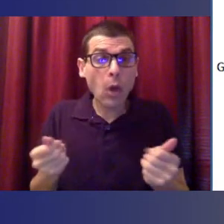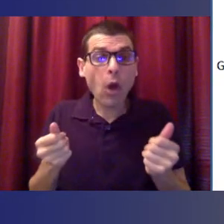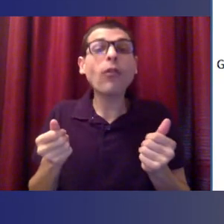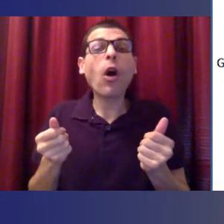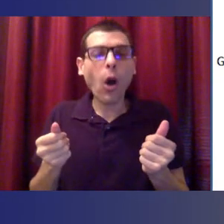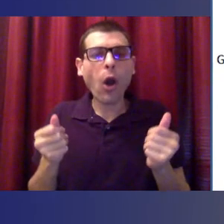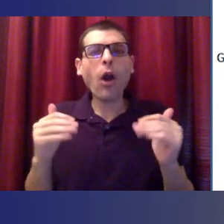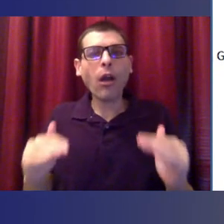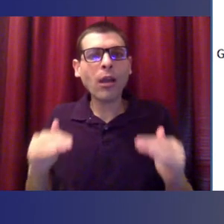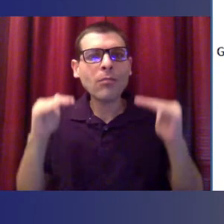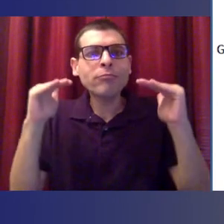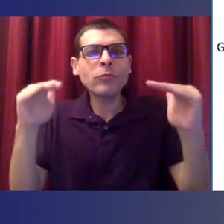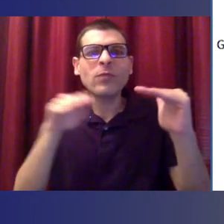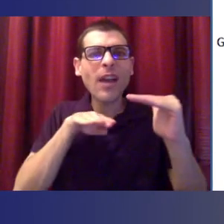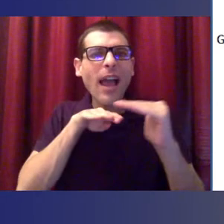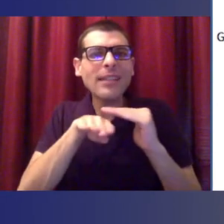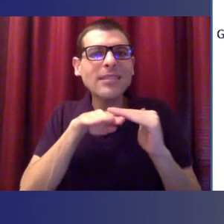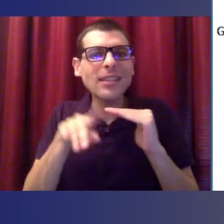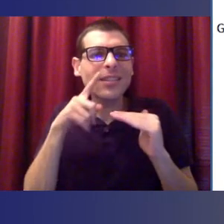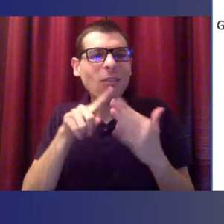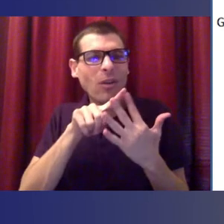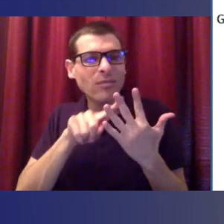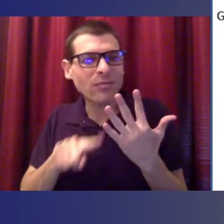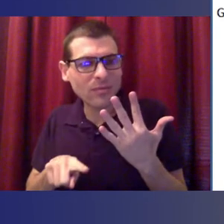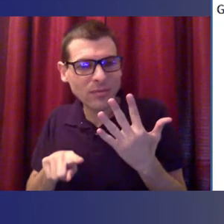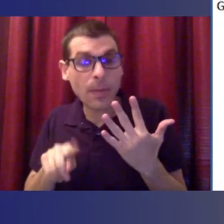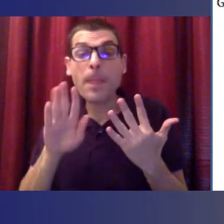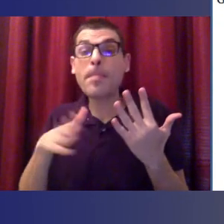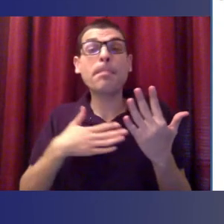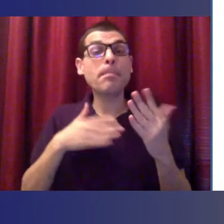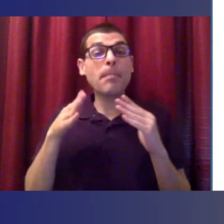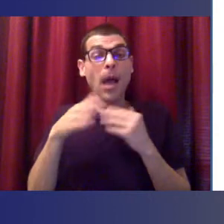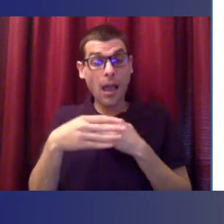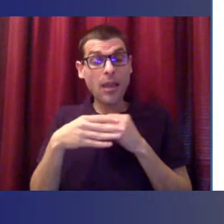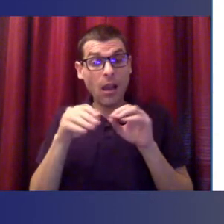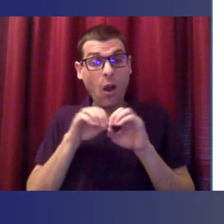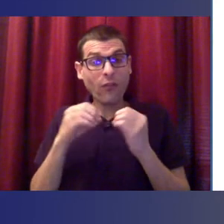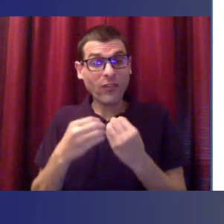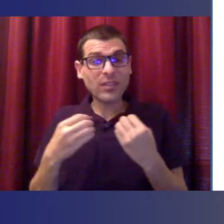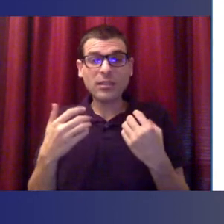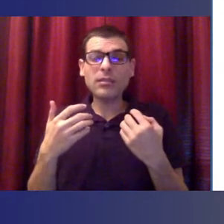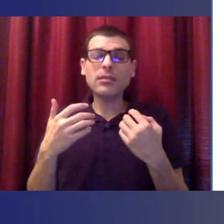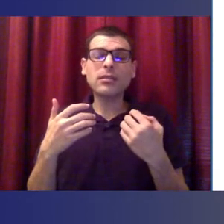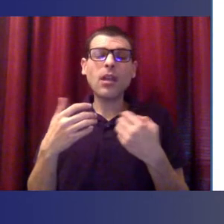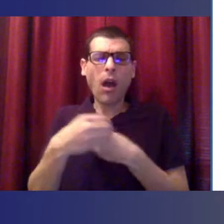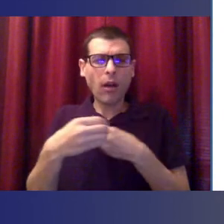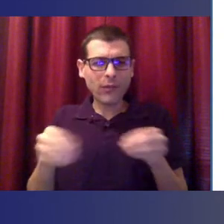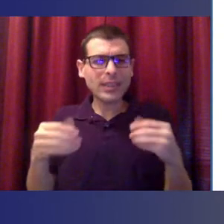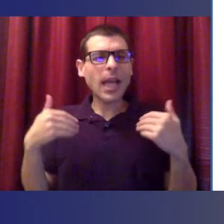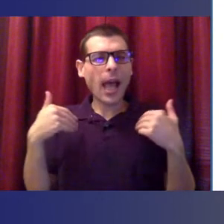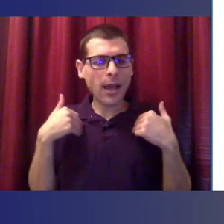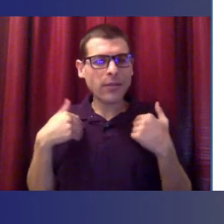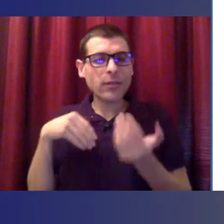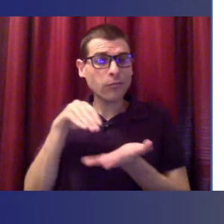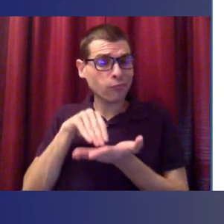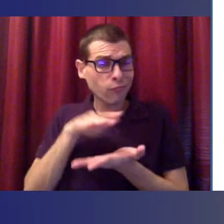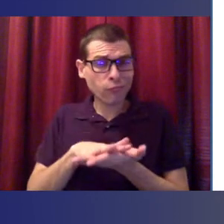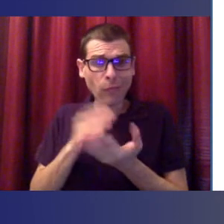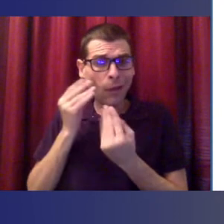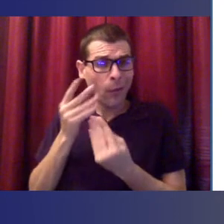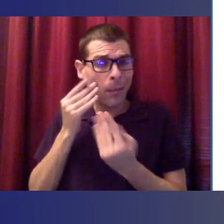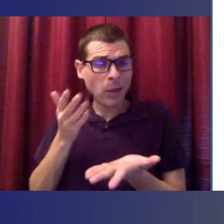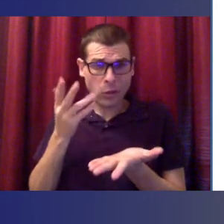Evidence-based data, like this effort my office has led, helps us strategize, plan, and allocate our